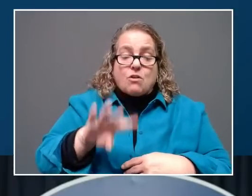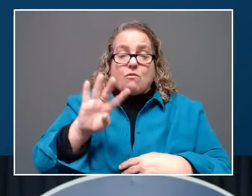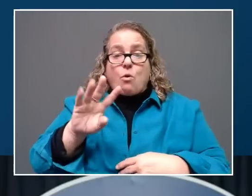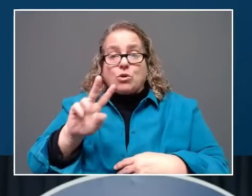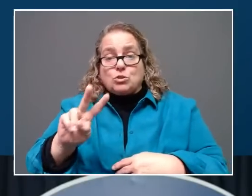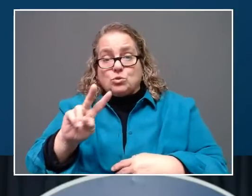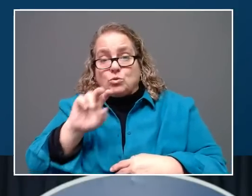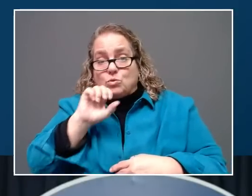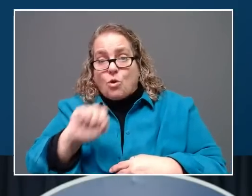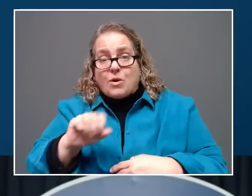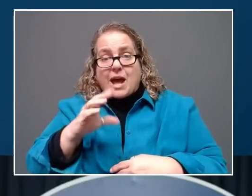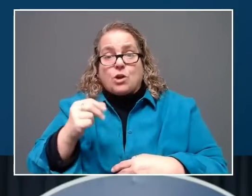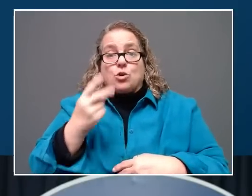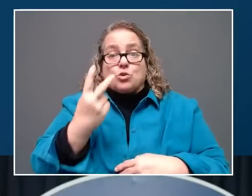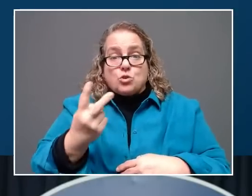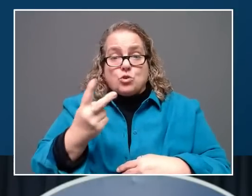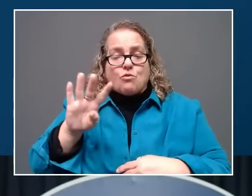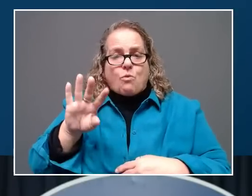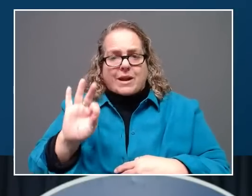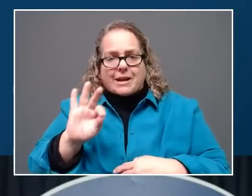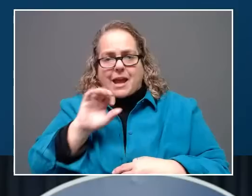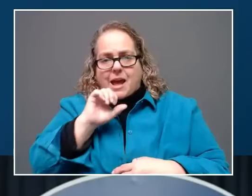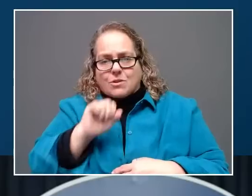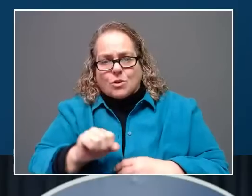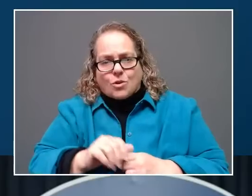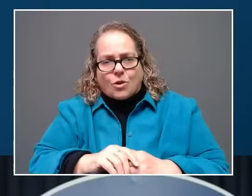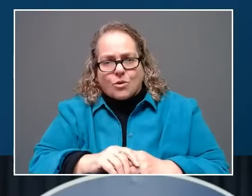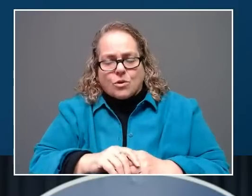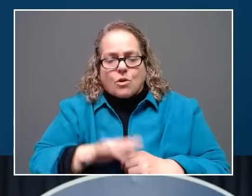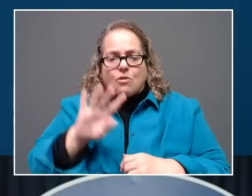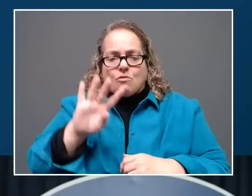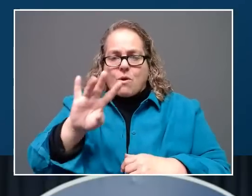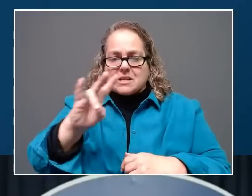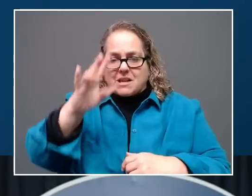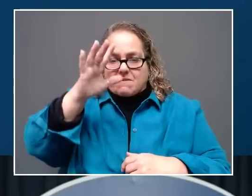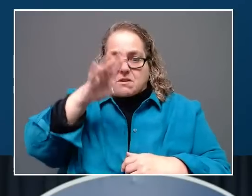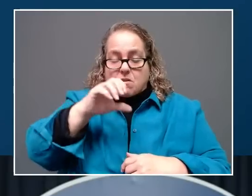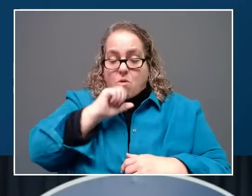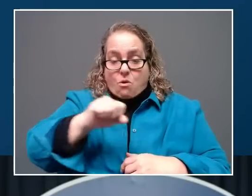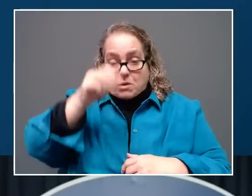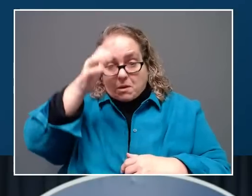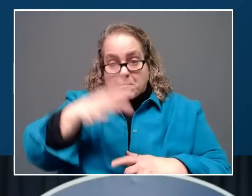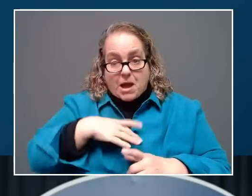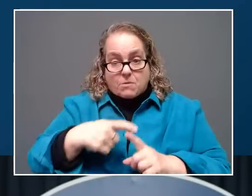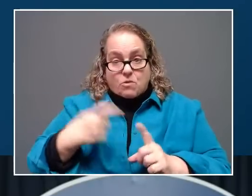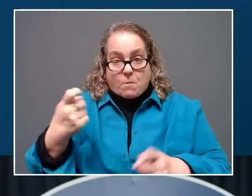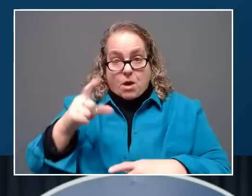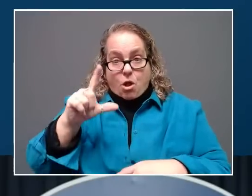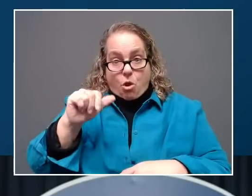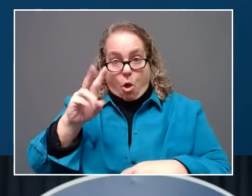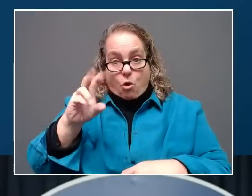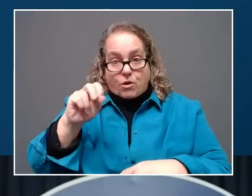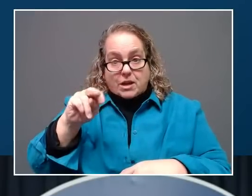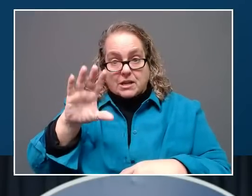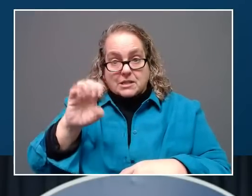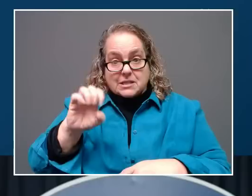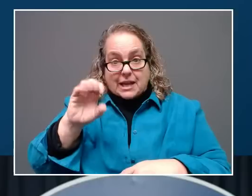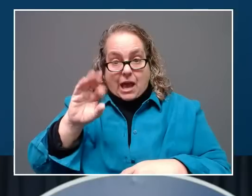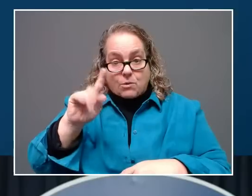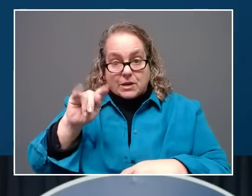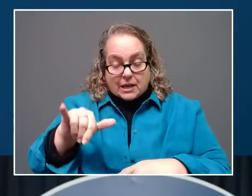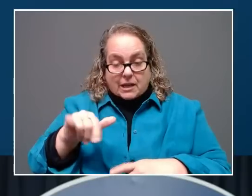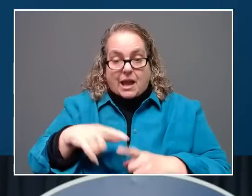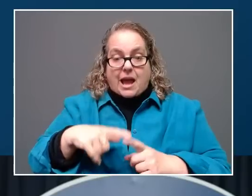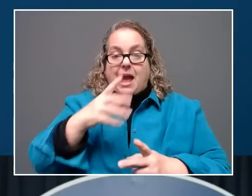two 49-year-olds. 47-year-old man in Lawrence County, and a 47-year-old woman from